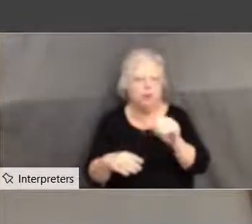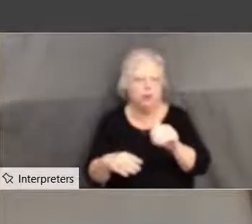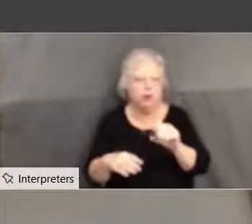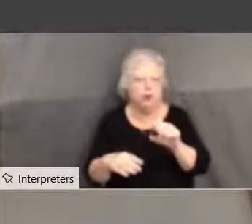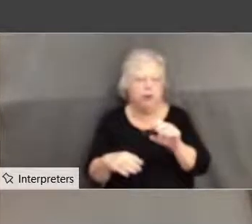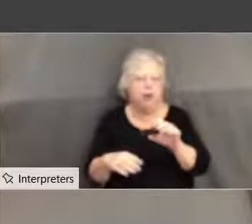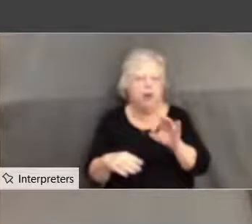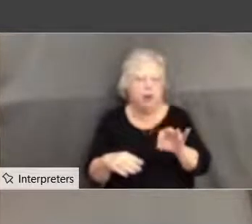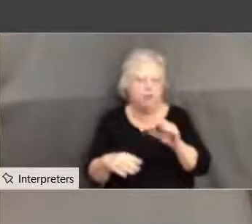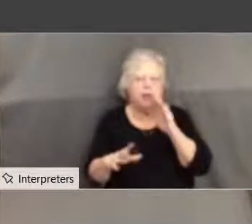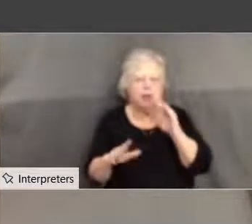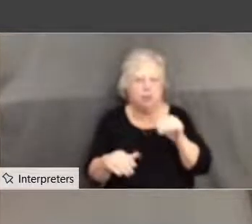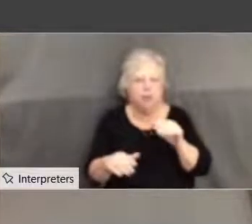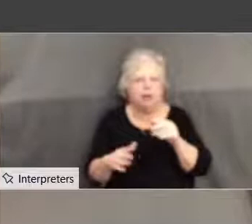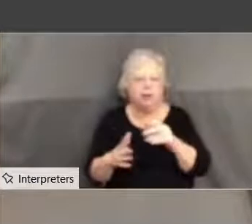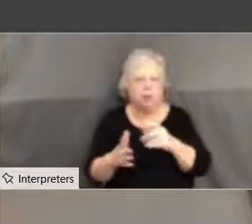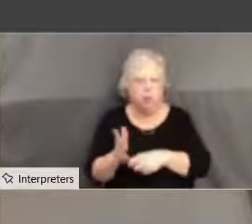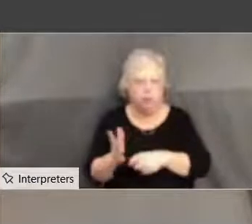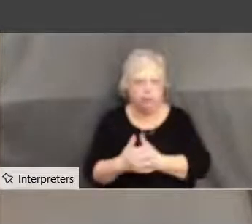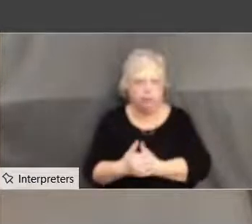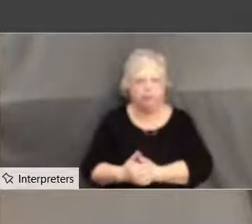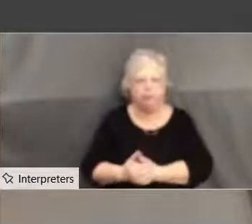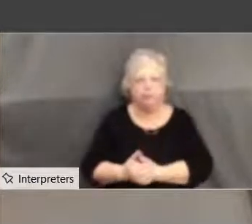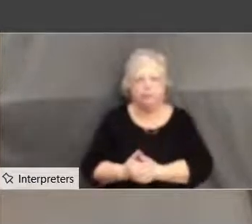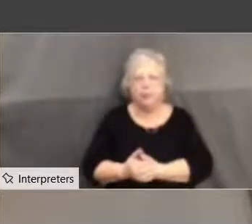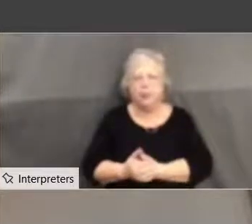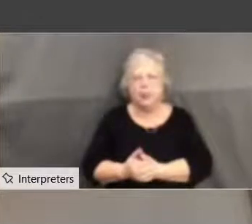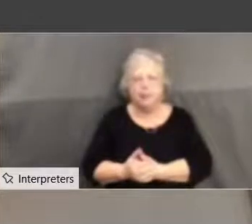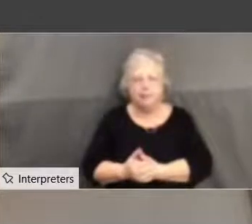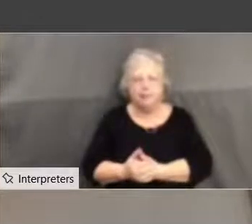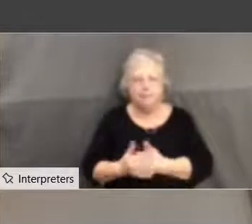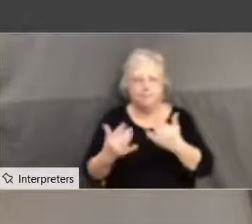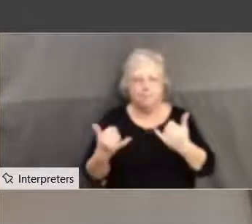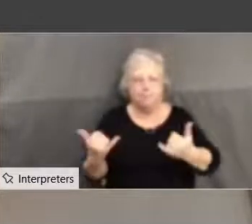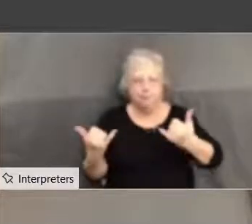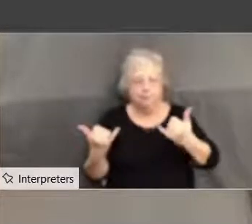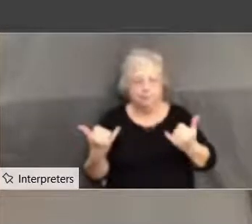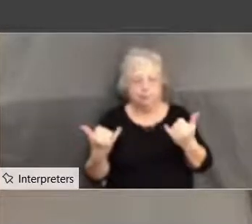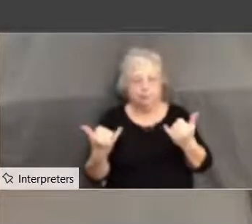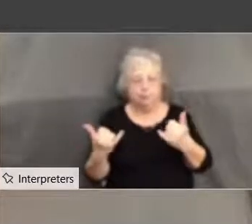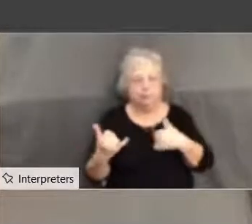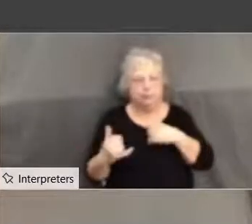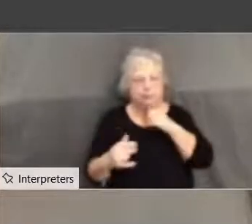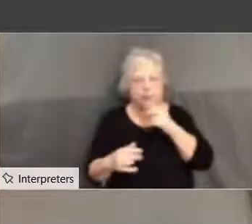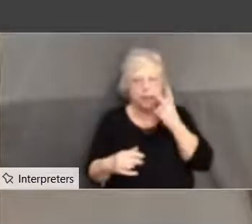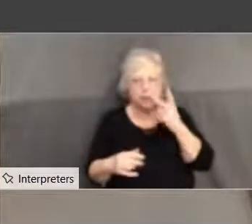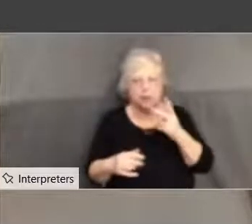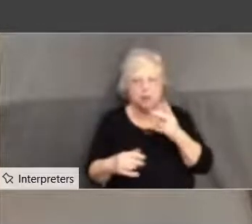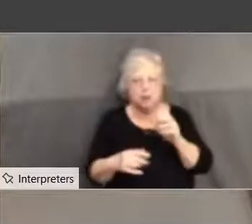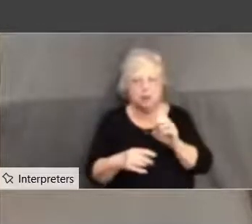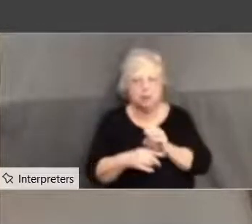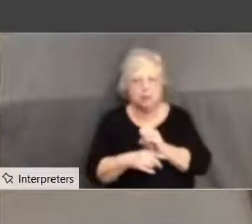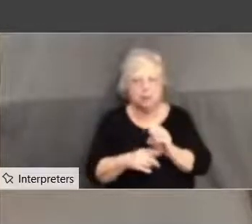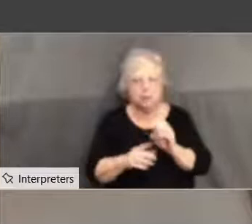Now, that is really doesn't, I have not seen a employer penetrate the aggregate attachment point